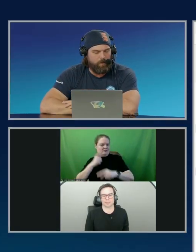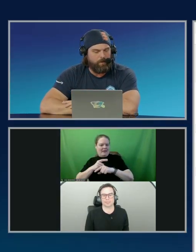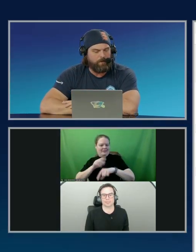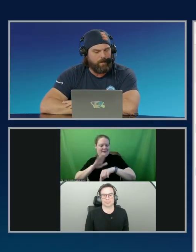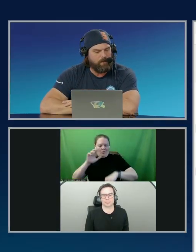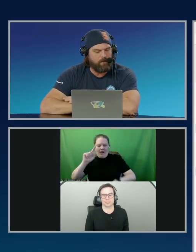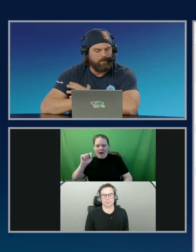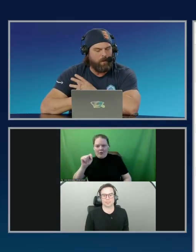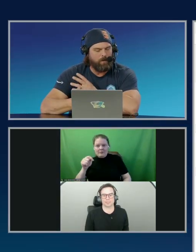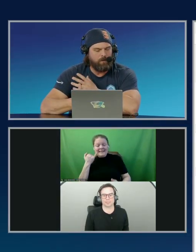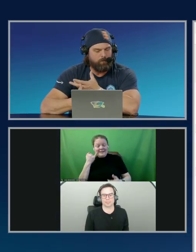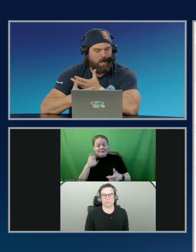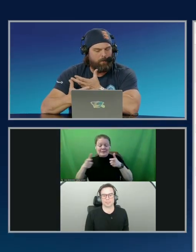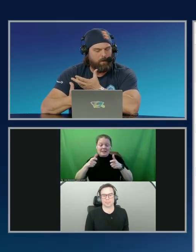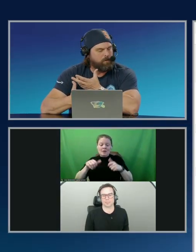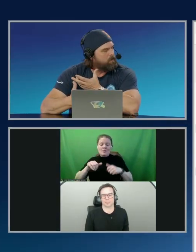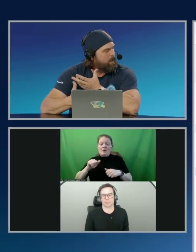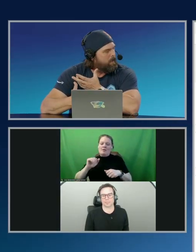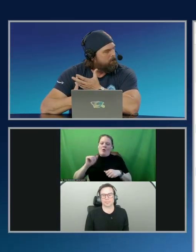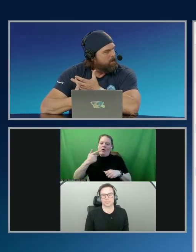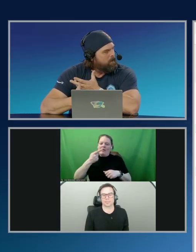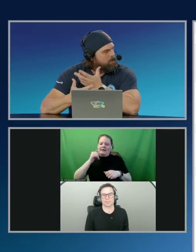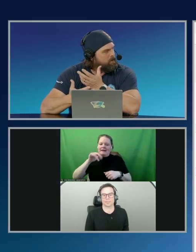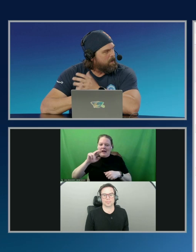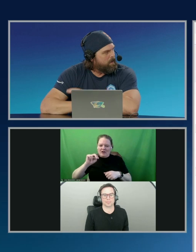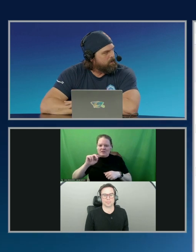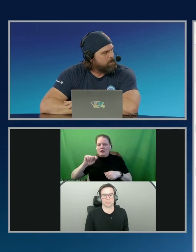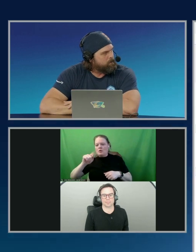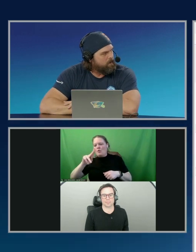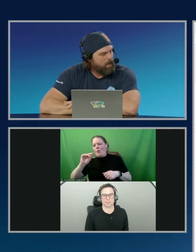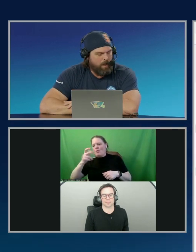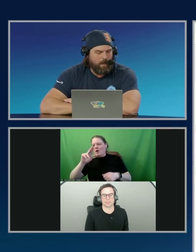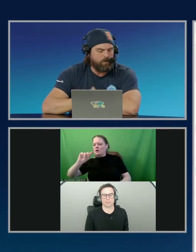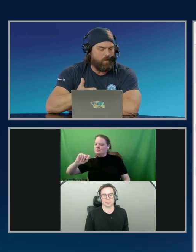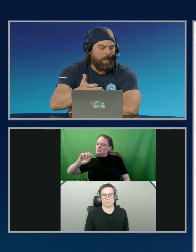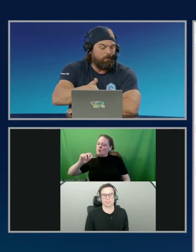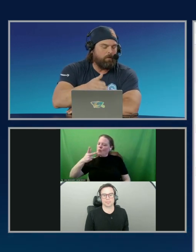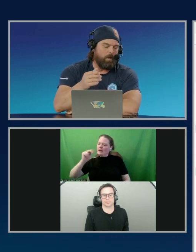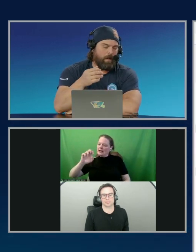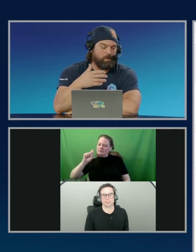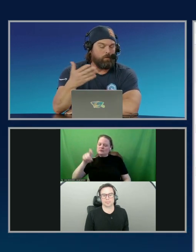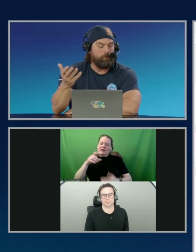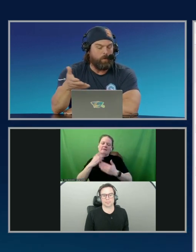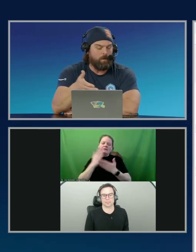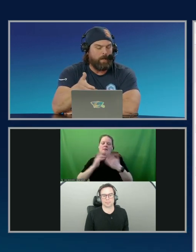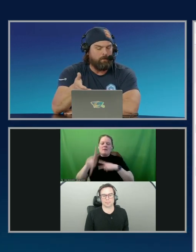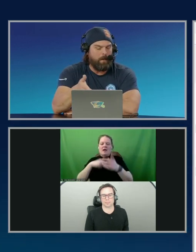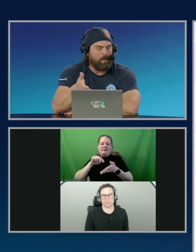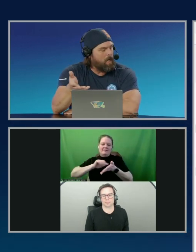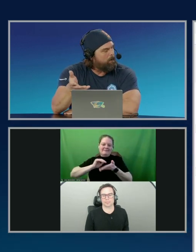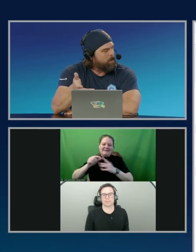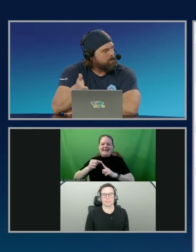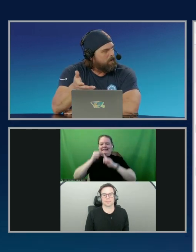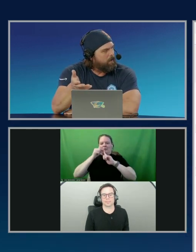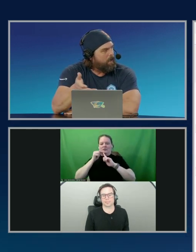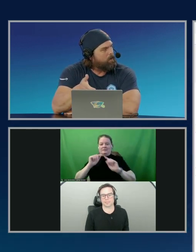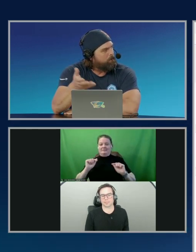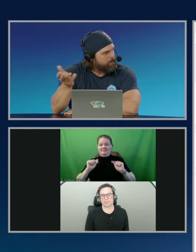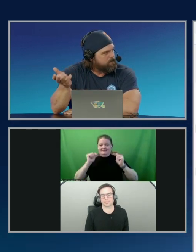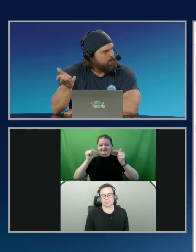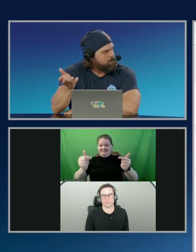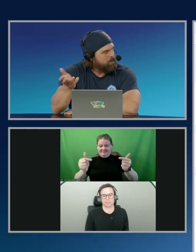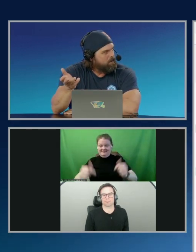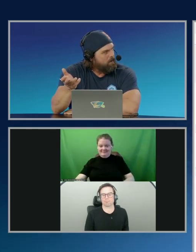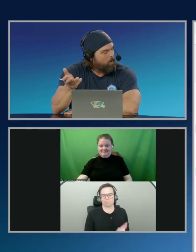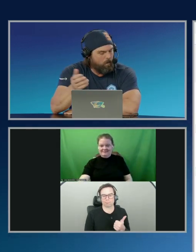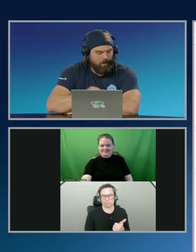dealing with authentication and tokens, you probably should have some kind of exception. And so what as a reviewer, I can make a comment and say, hey, go